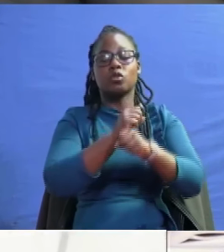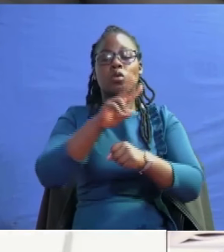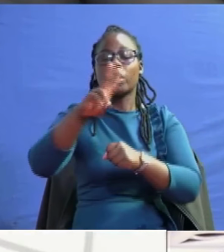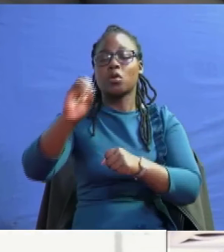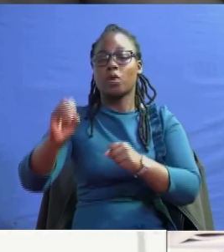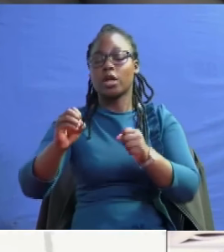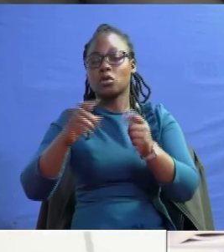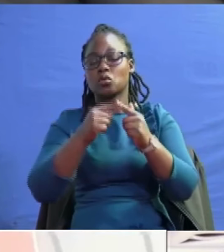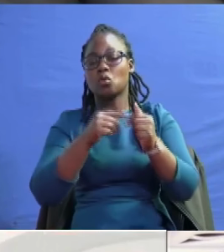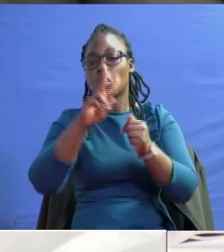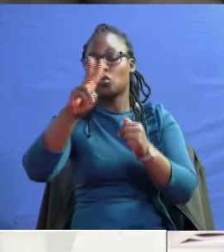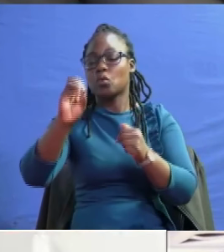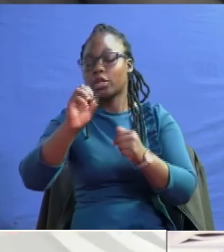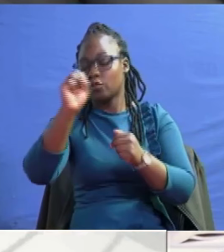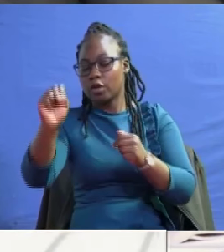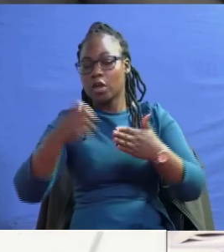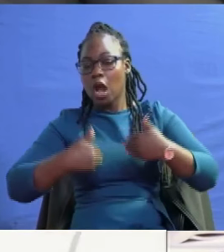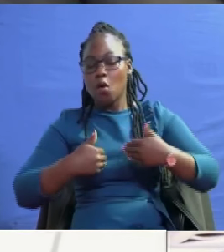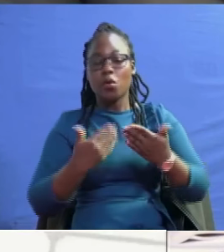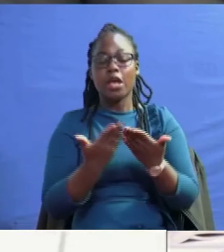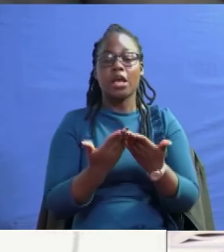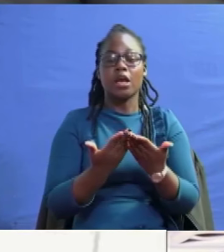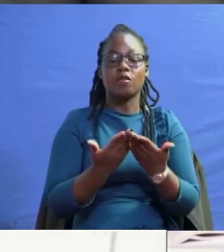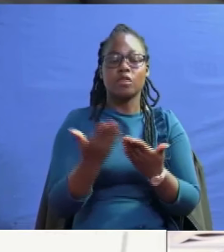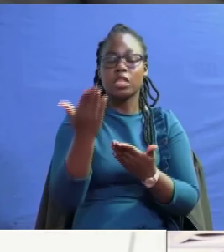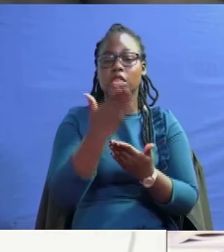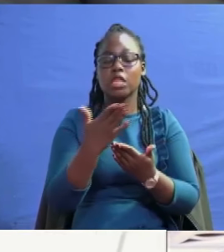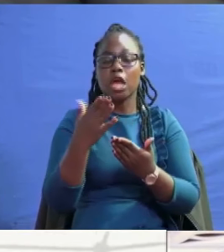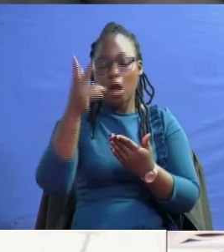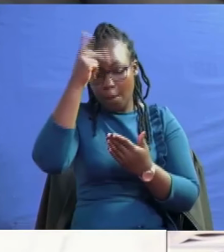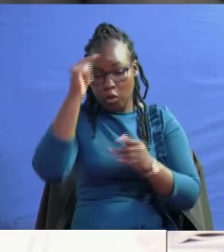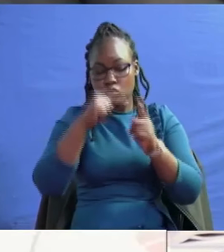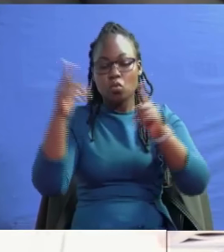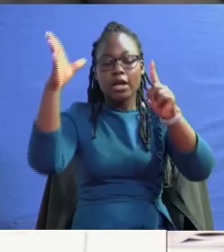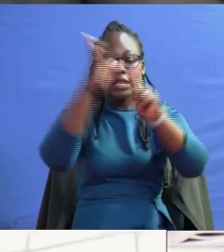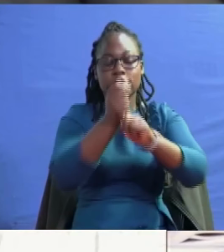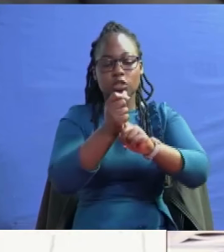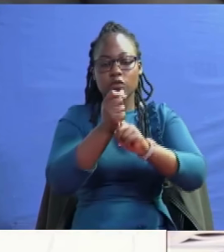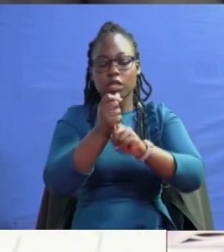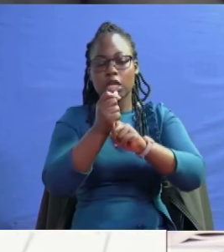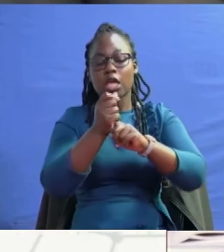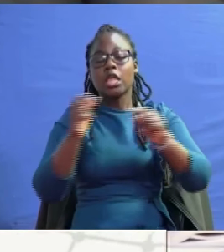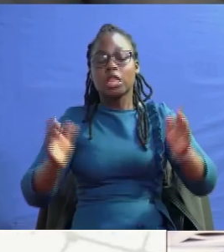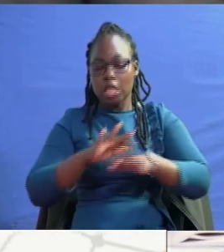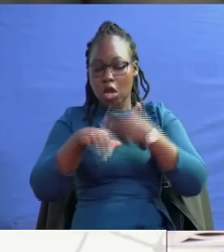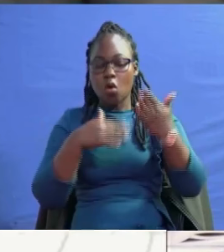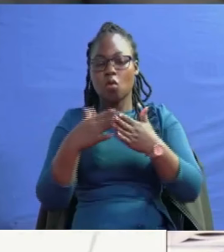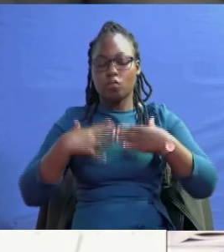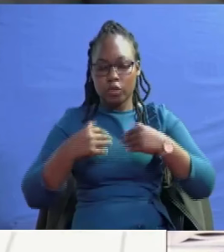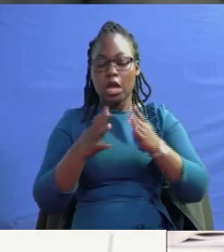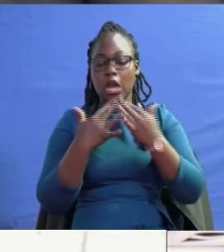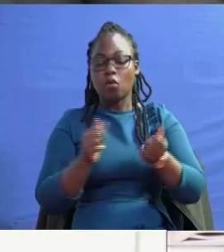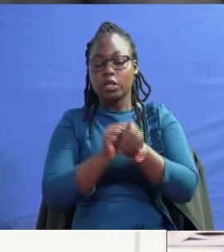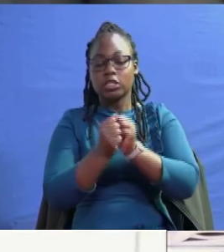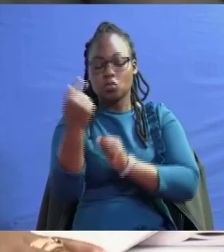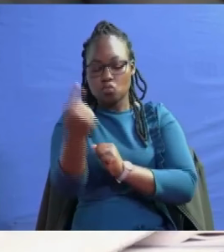2020 to 2030. The ministry already had adjusted its policies towards achieving universal health coverage. So the changes that we bring